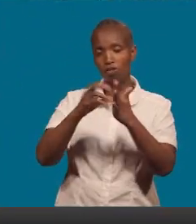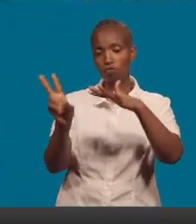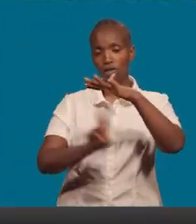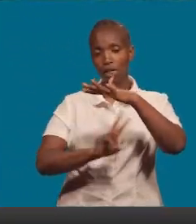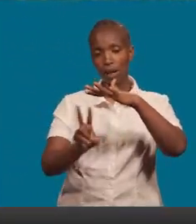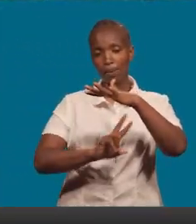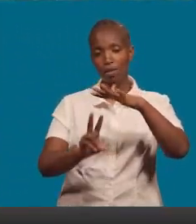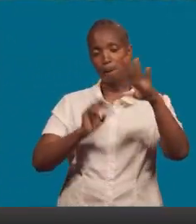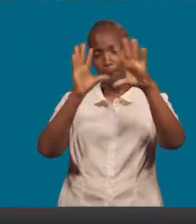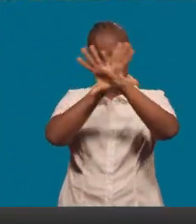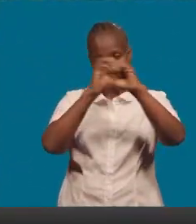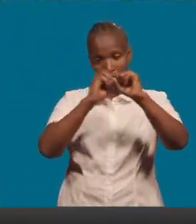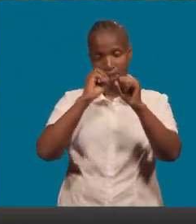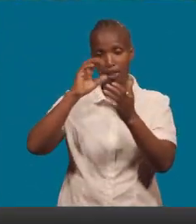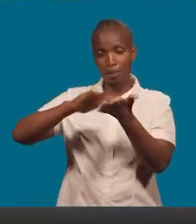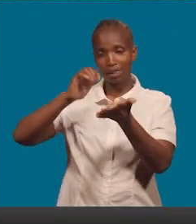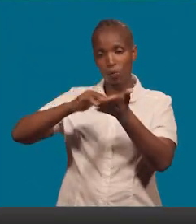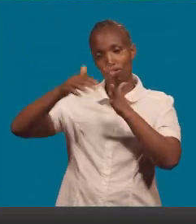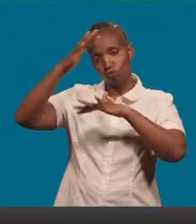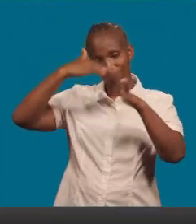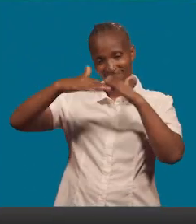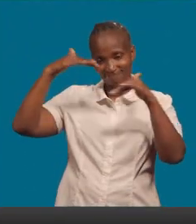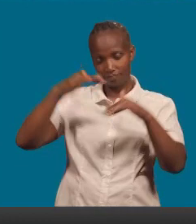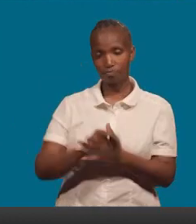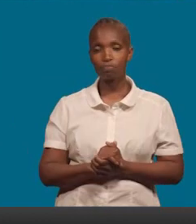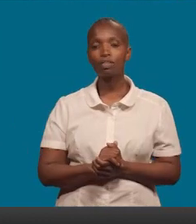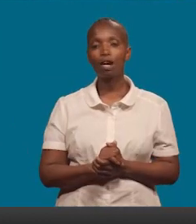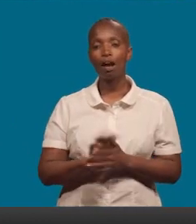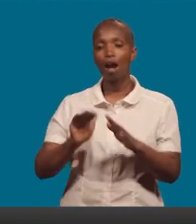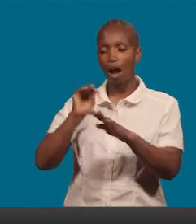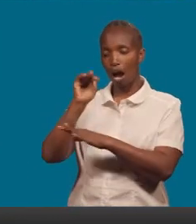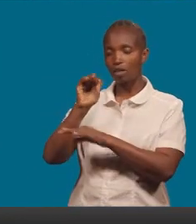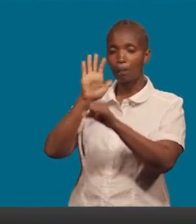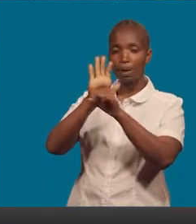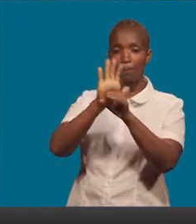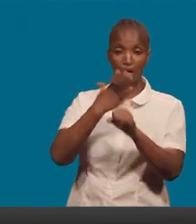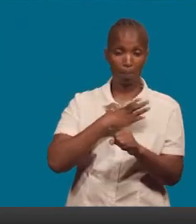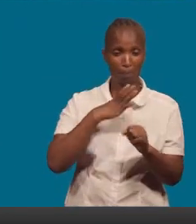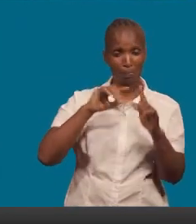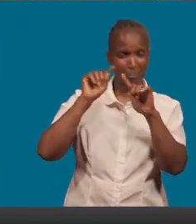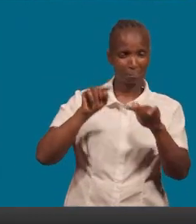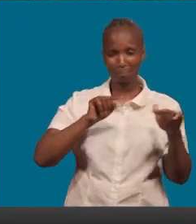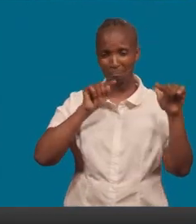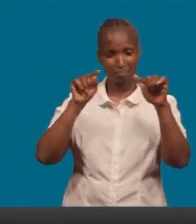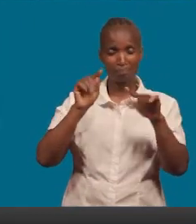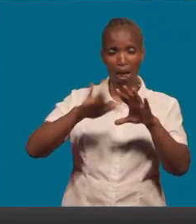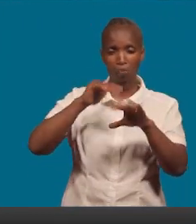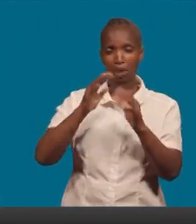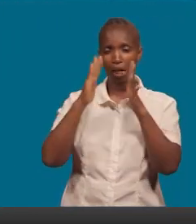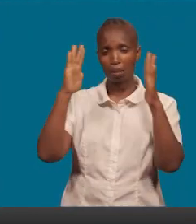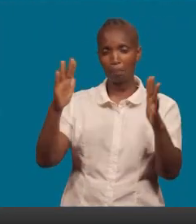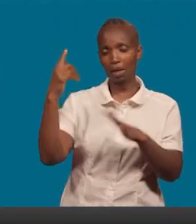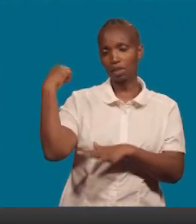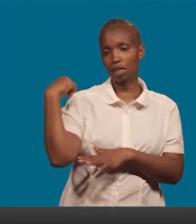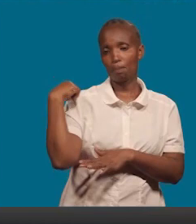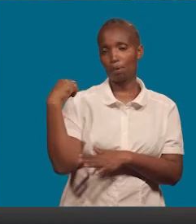naibu wa kiongozi wa chuo kikuu cha Machakos. And I will urge people to come in large numbers tomorrow so that